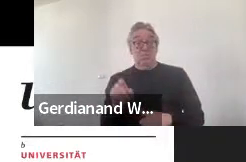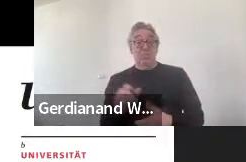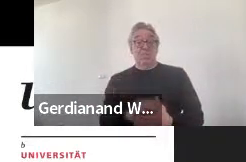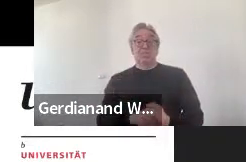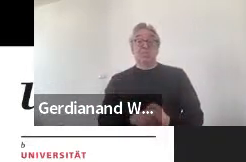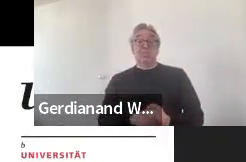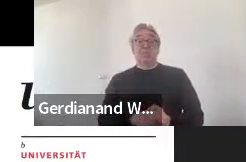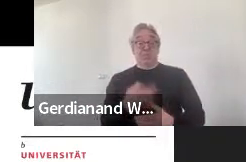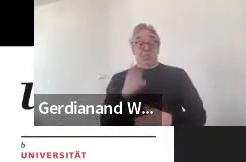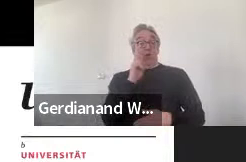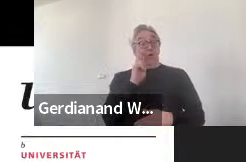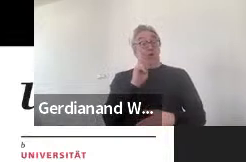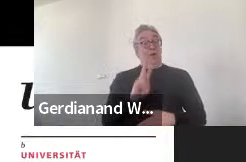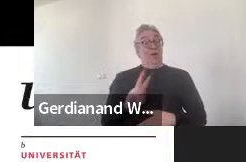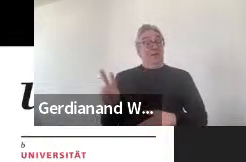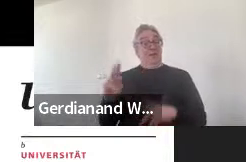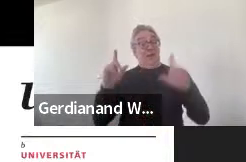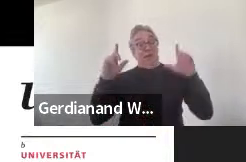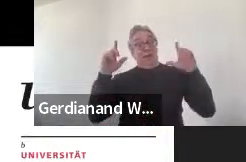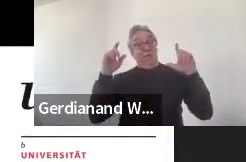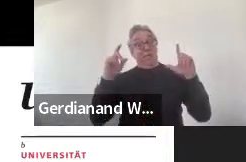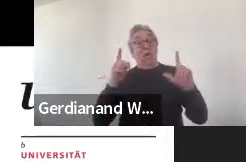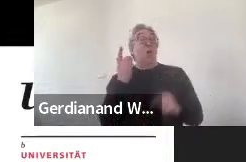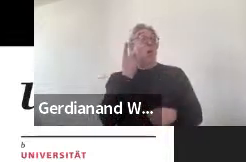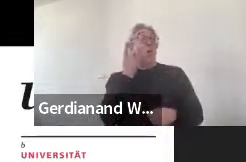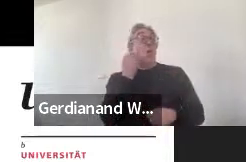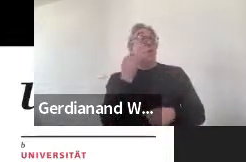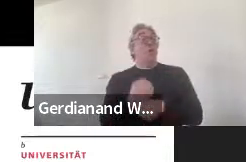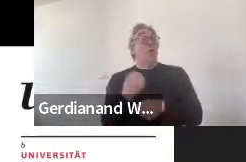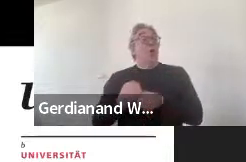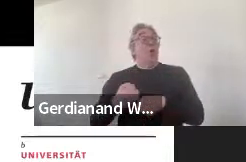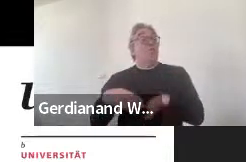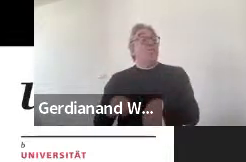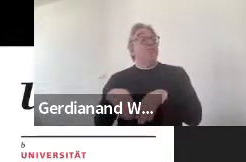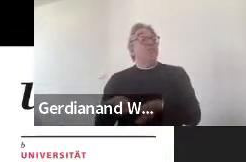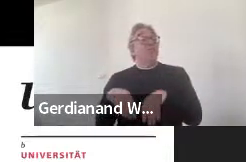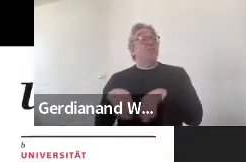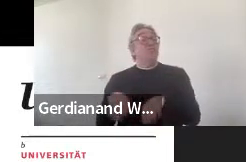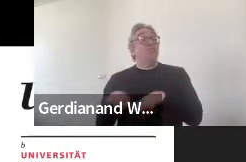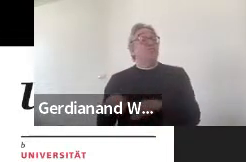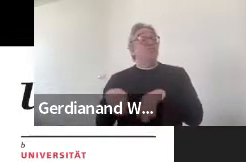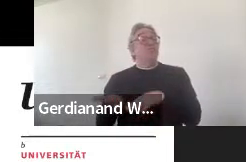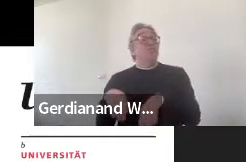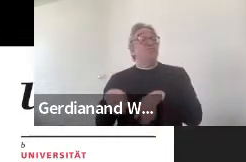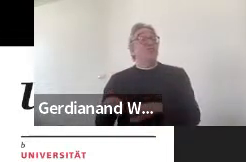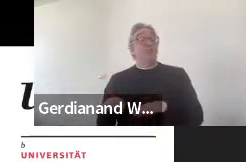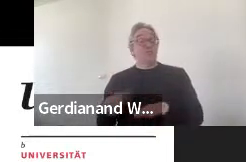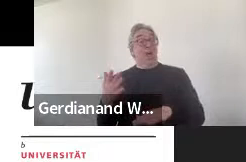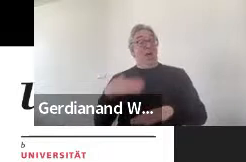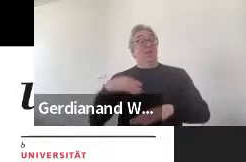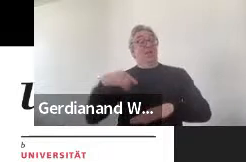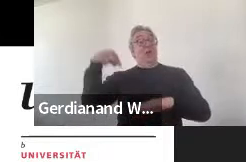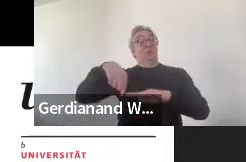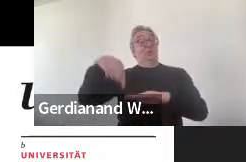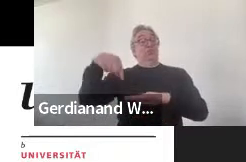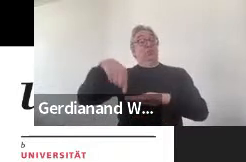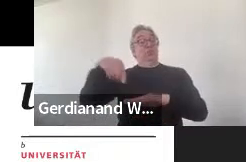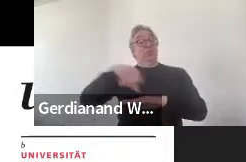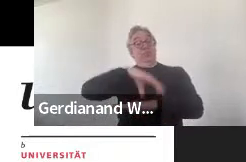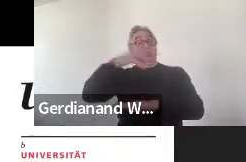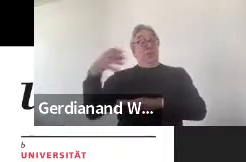right side, you see a picture of a woman working in a shop. She is sewing, she has a sewing machine and is